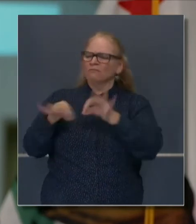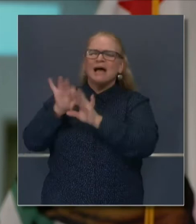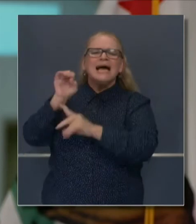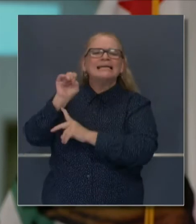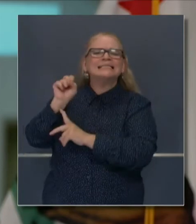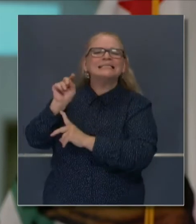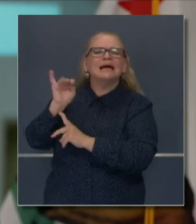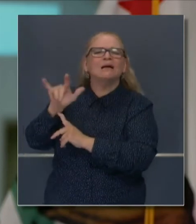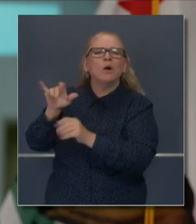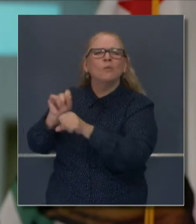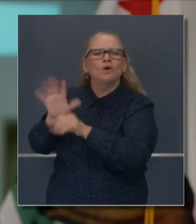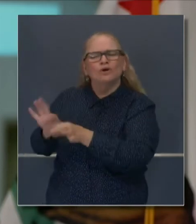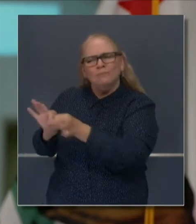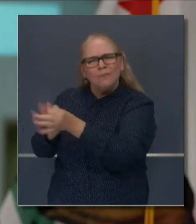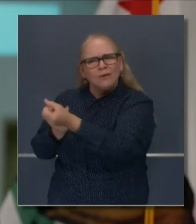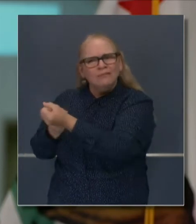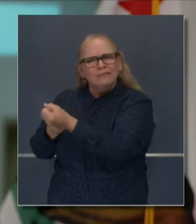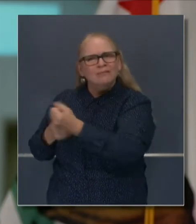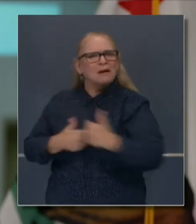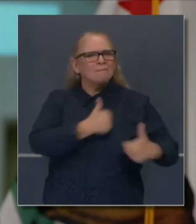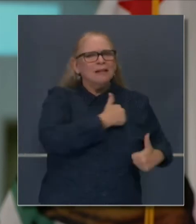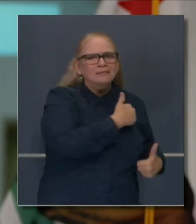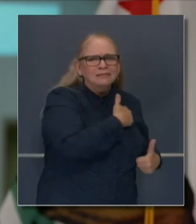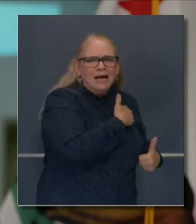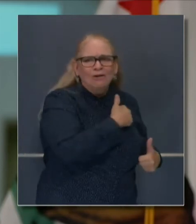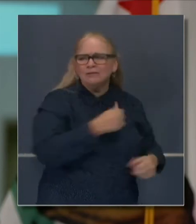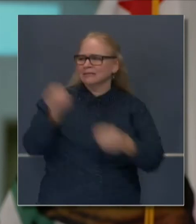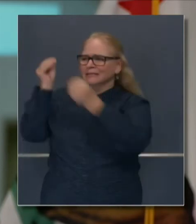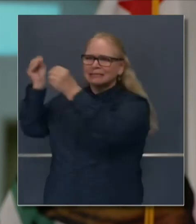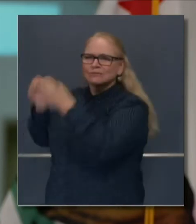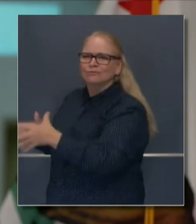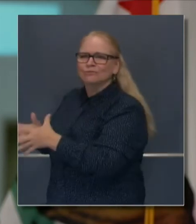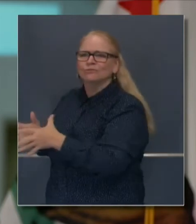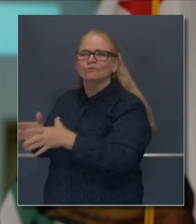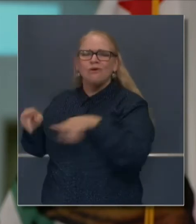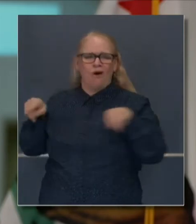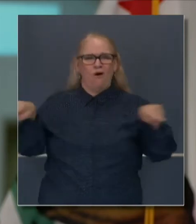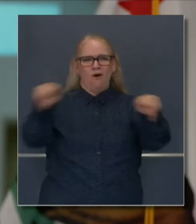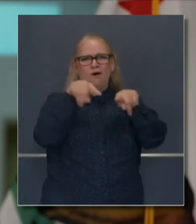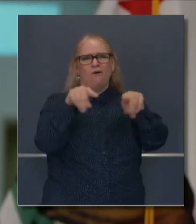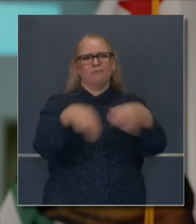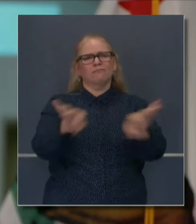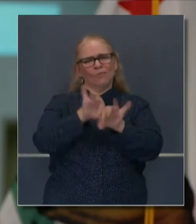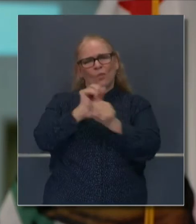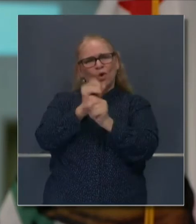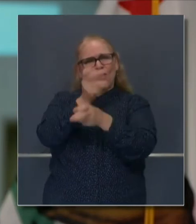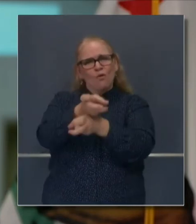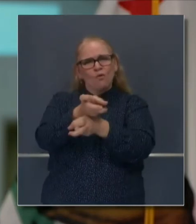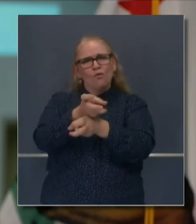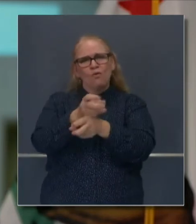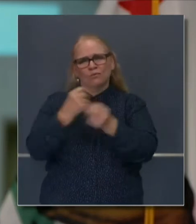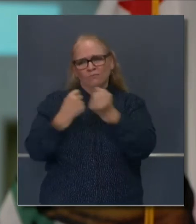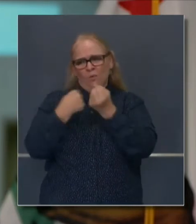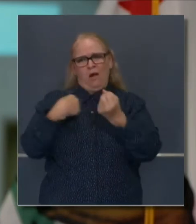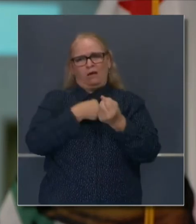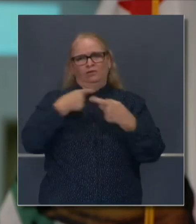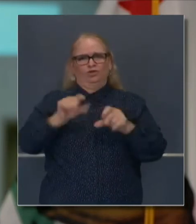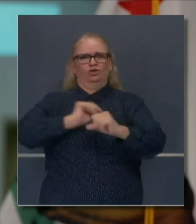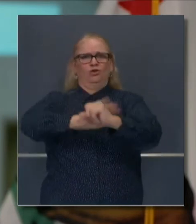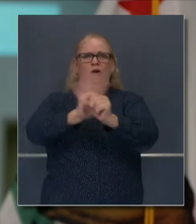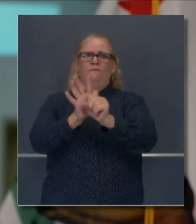in uniform, our teachers, and others that are on the front lines of this pandemic. Melanie Woodrow, ABC